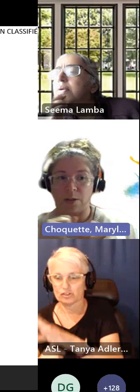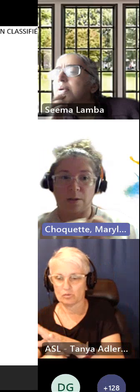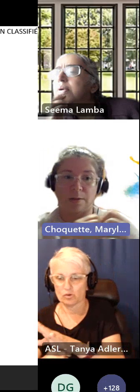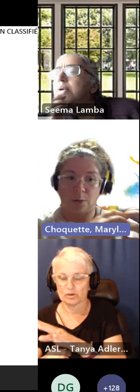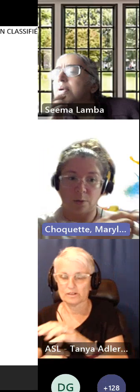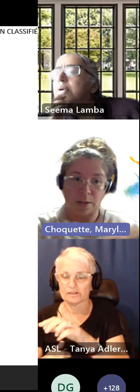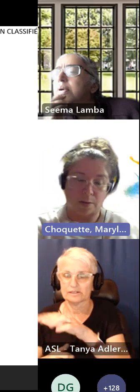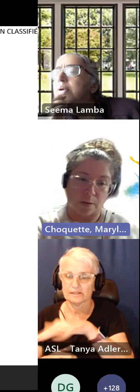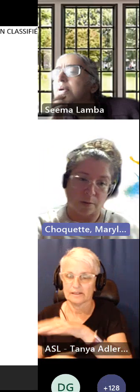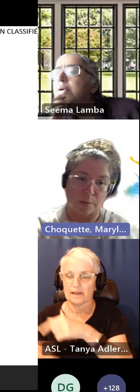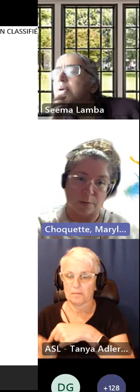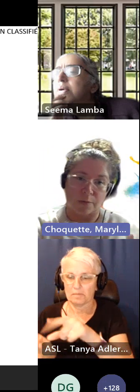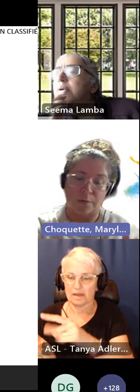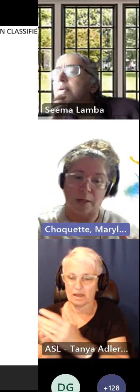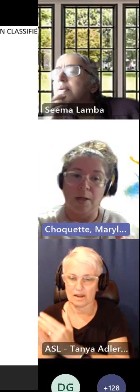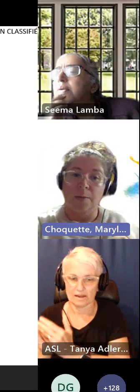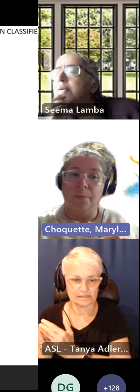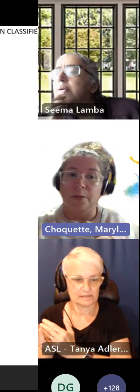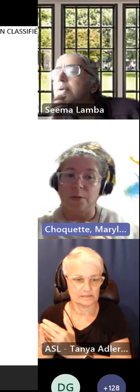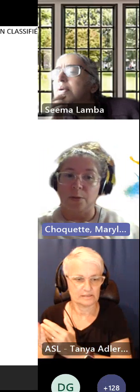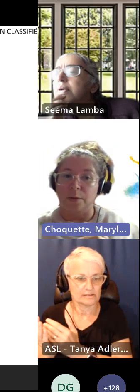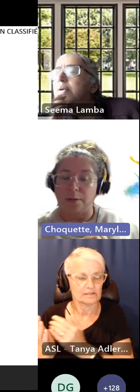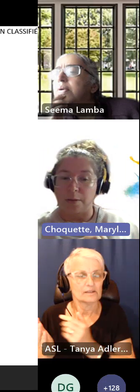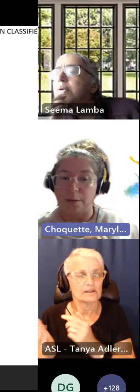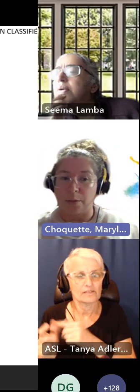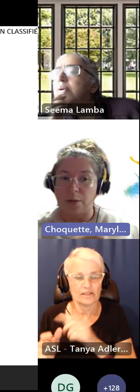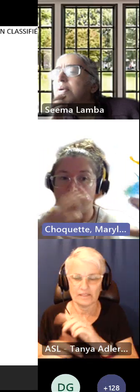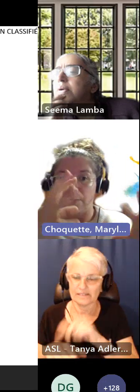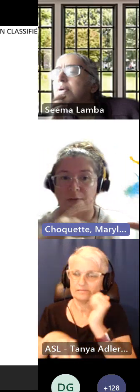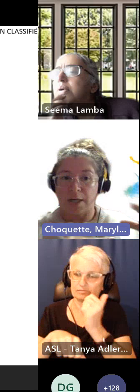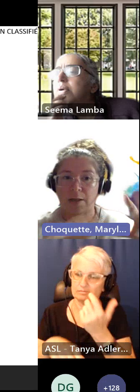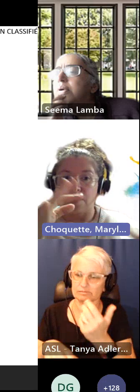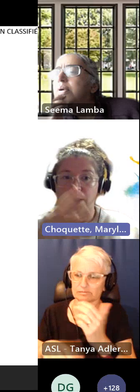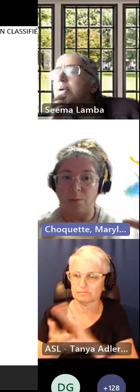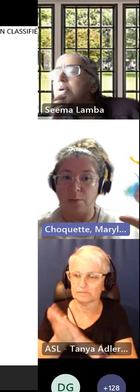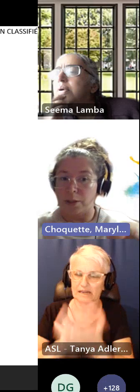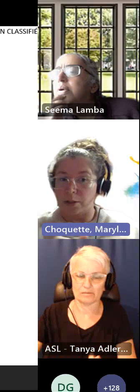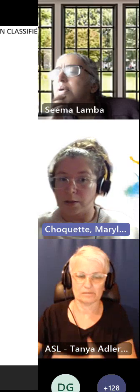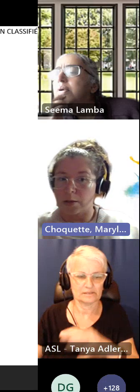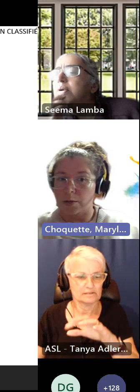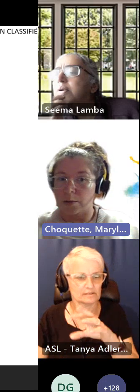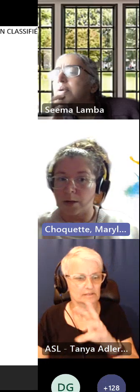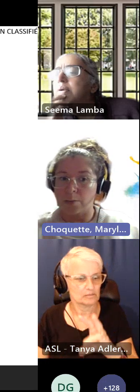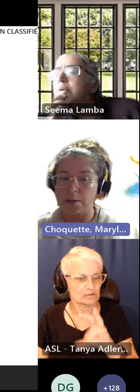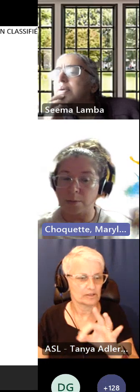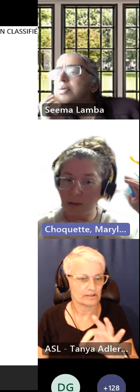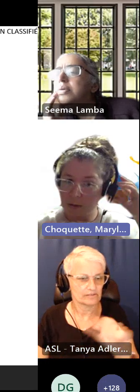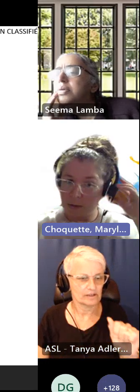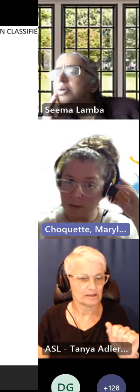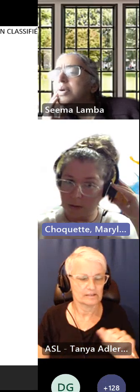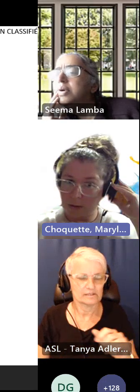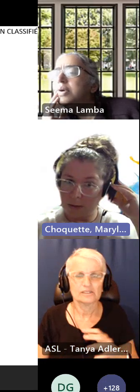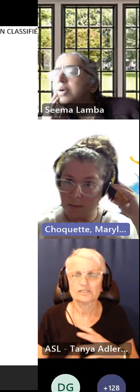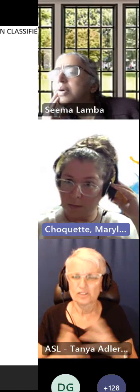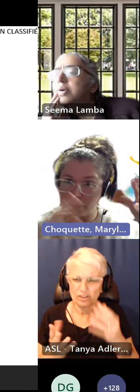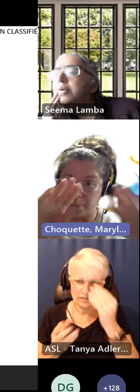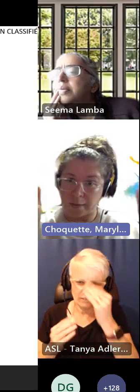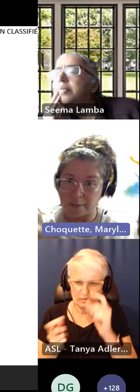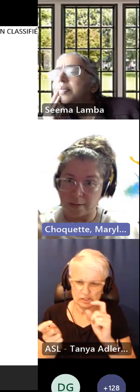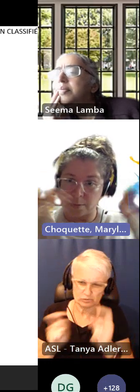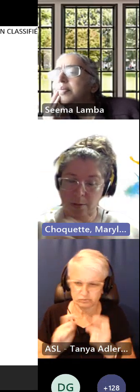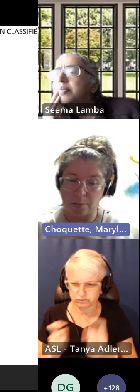lists, which then creates our WFA. So there's a lot of data manipulation that also happens, but I just thought